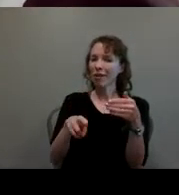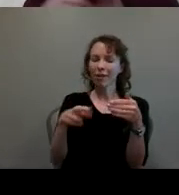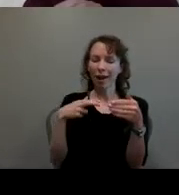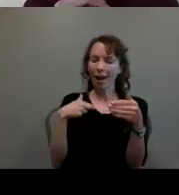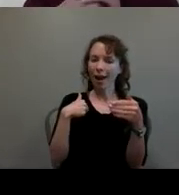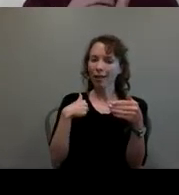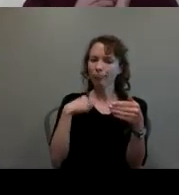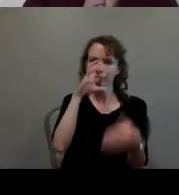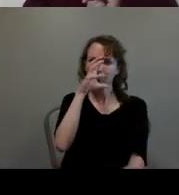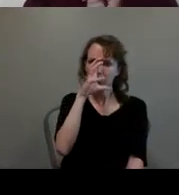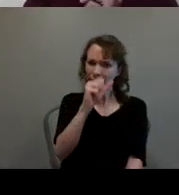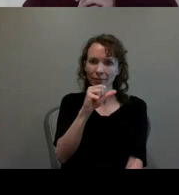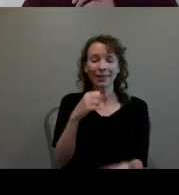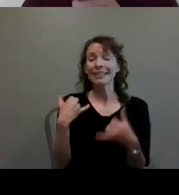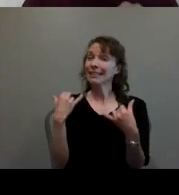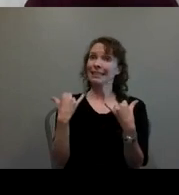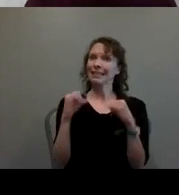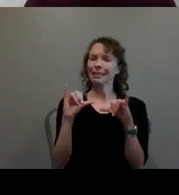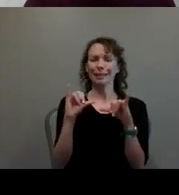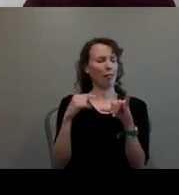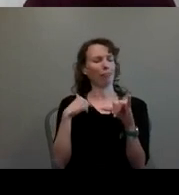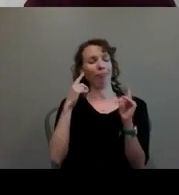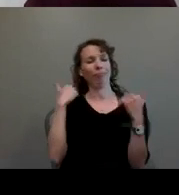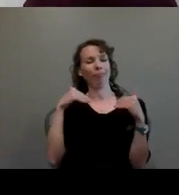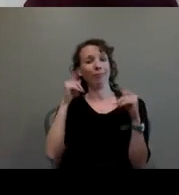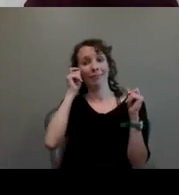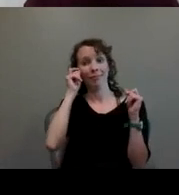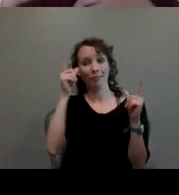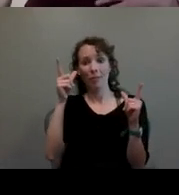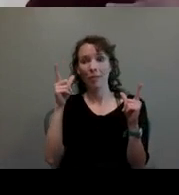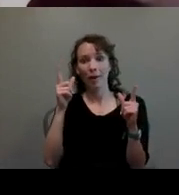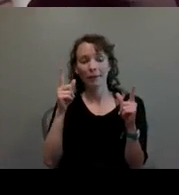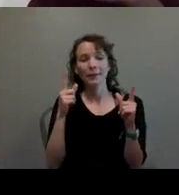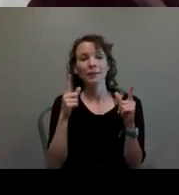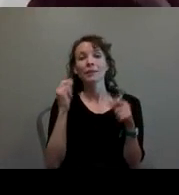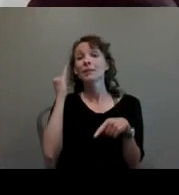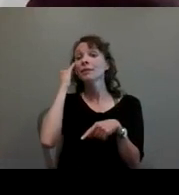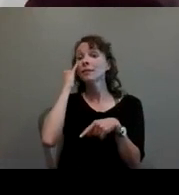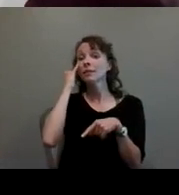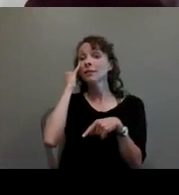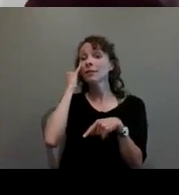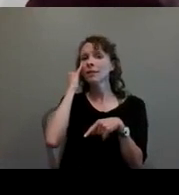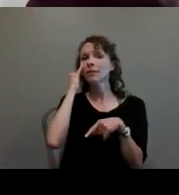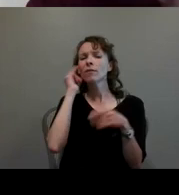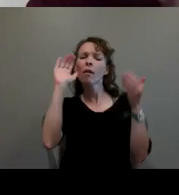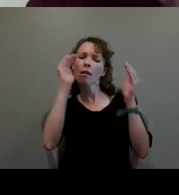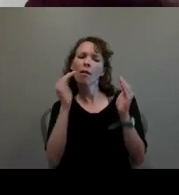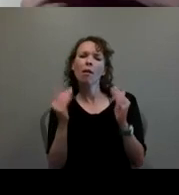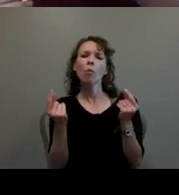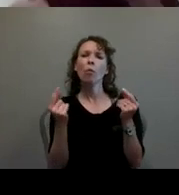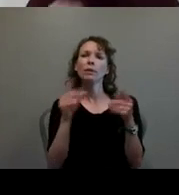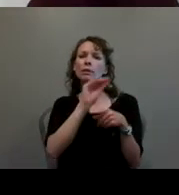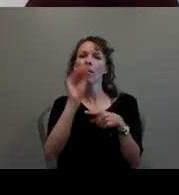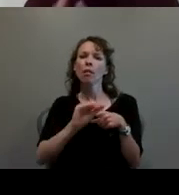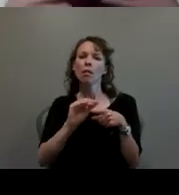fascinating, and still surprises me a lot, is that if you just look at the likelihoods that are learned by